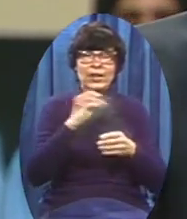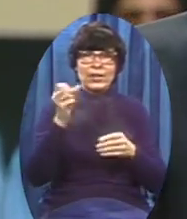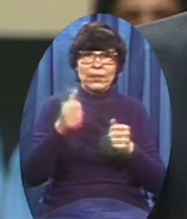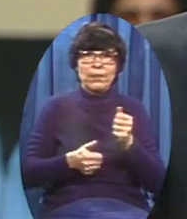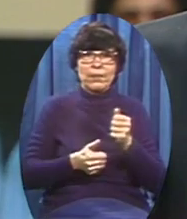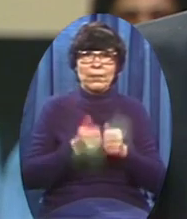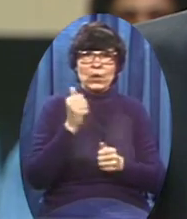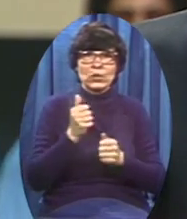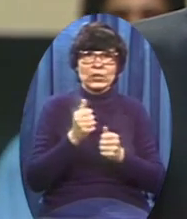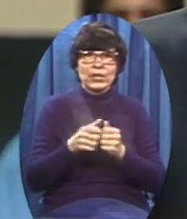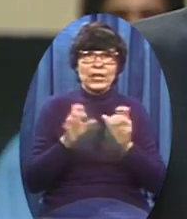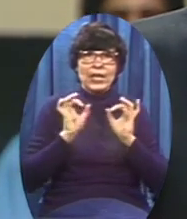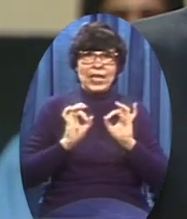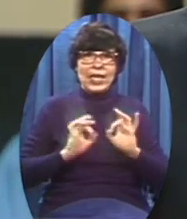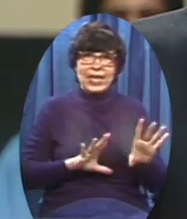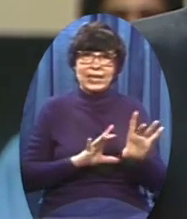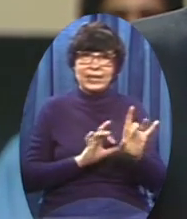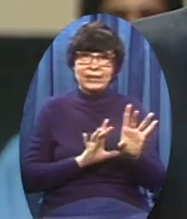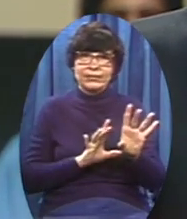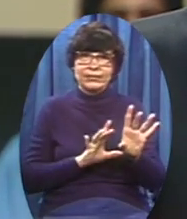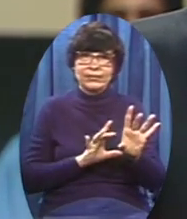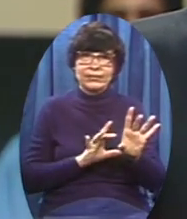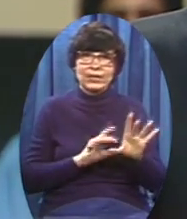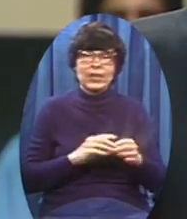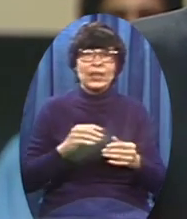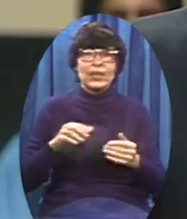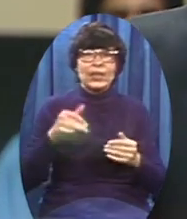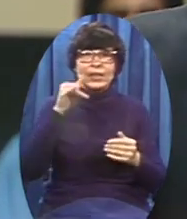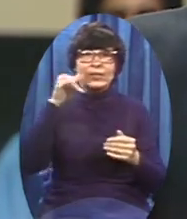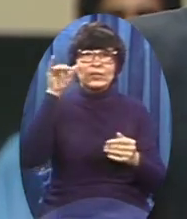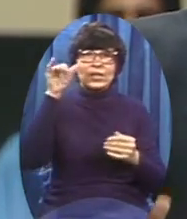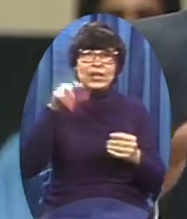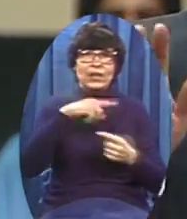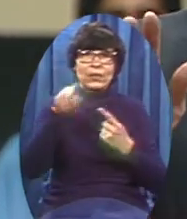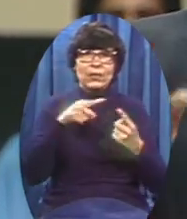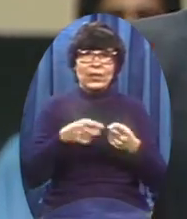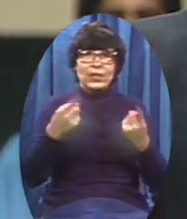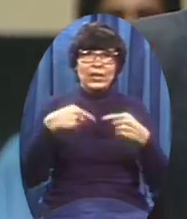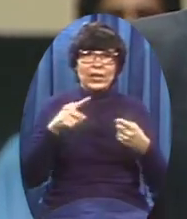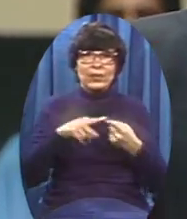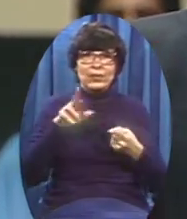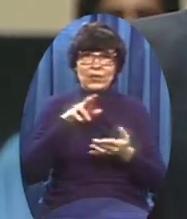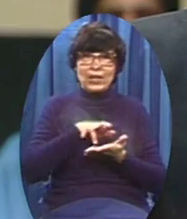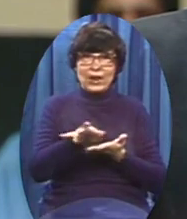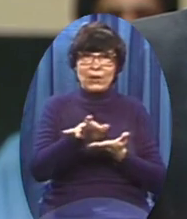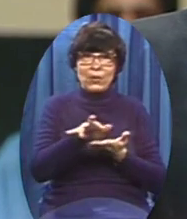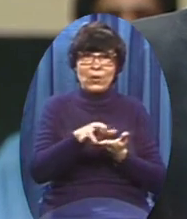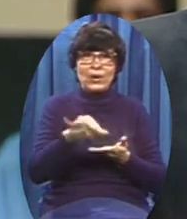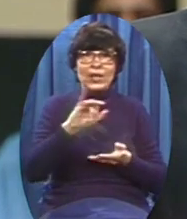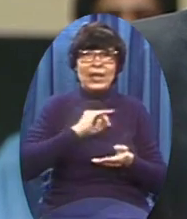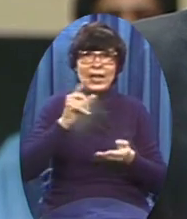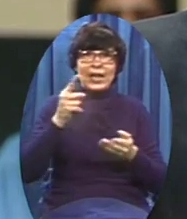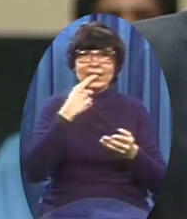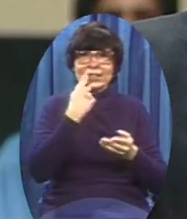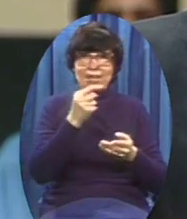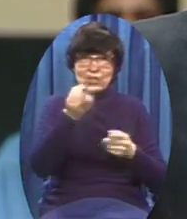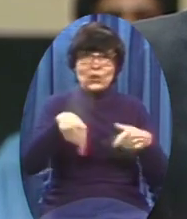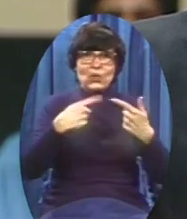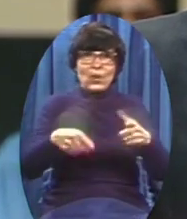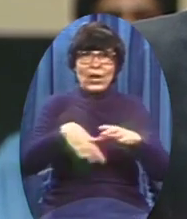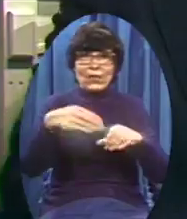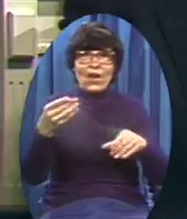Yesterday, when he and Brother Lowry came out to pick me up at the airport, I said, Jerry, you go out first, so if anybody shoots, it won't hit me.